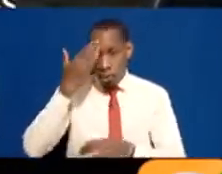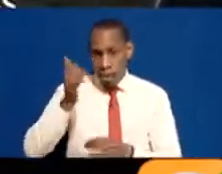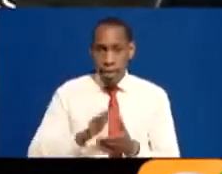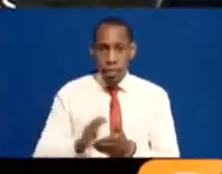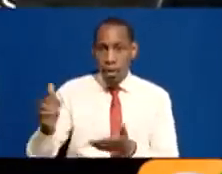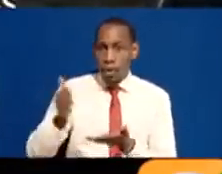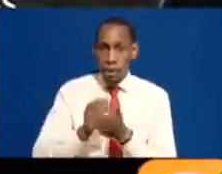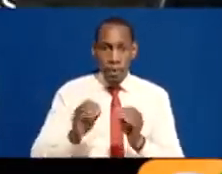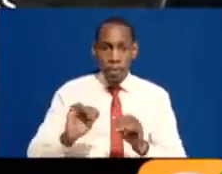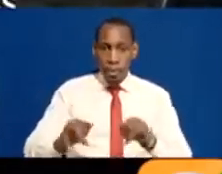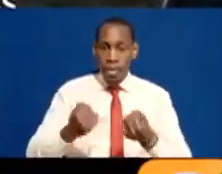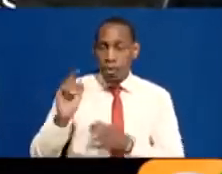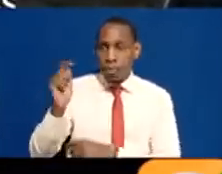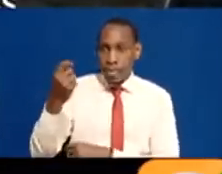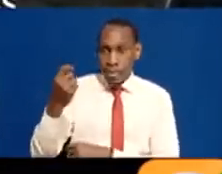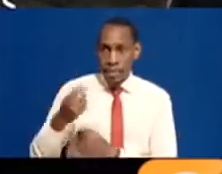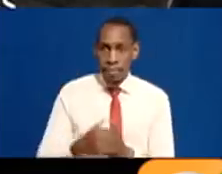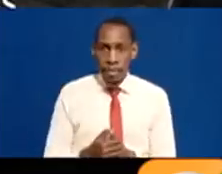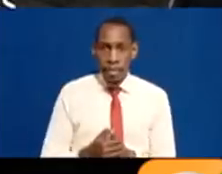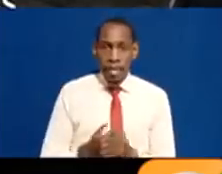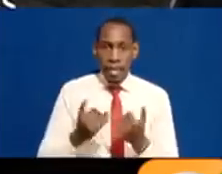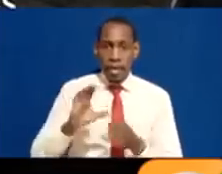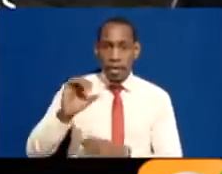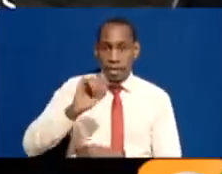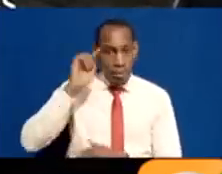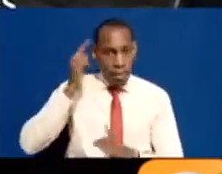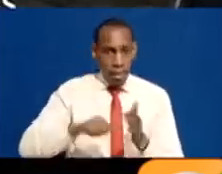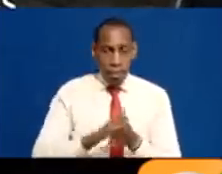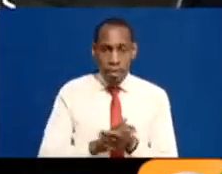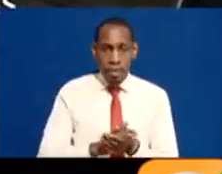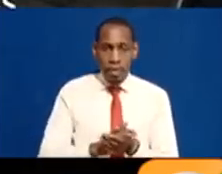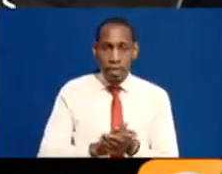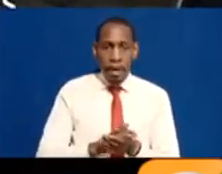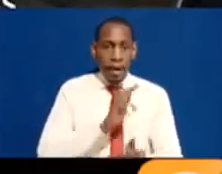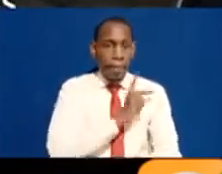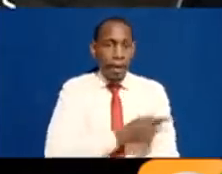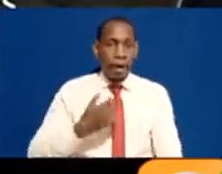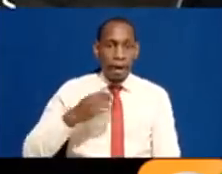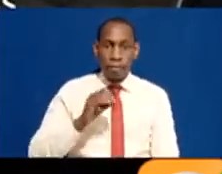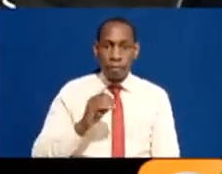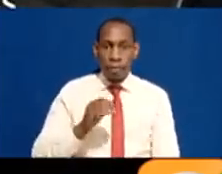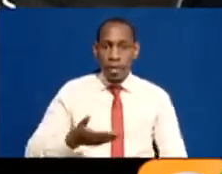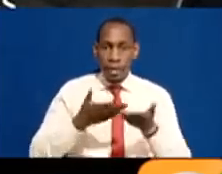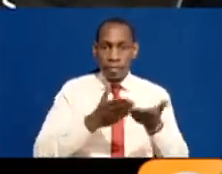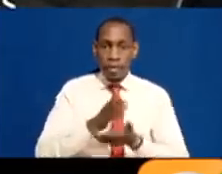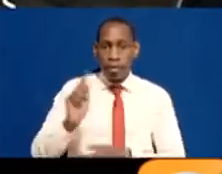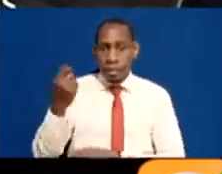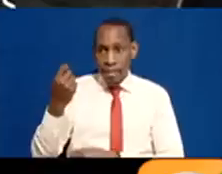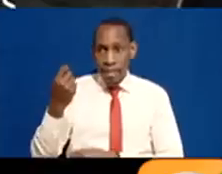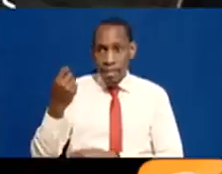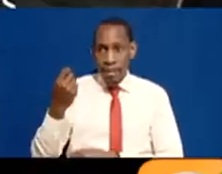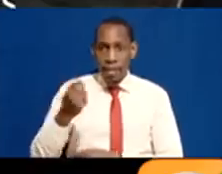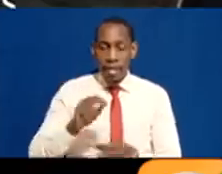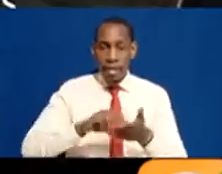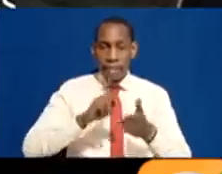not appointees of the new president. These CSs believe that they no longer have executive power delegated to them by a president.